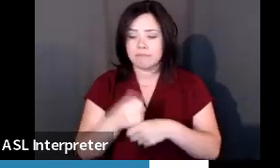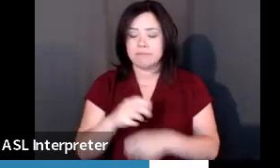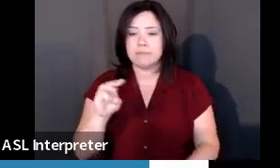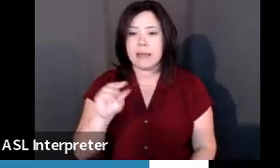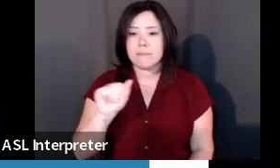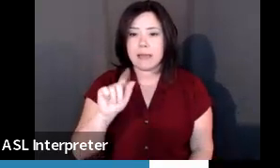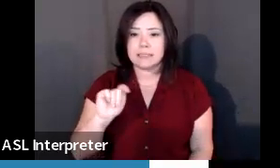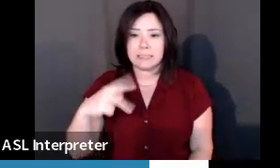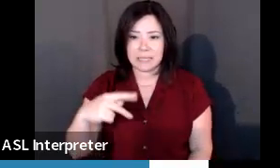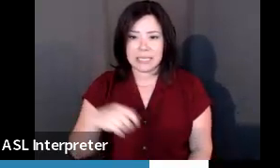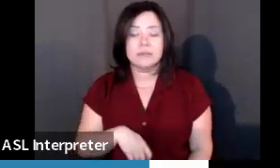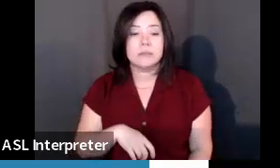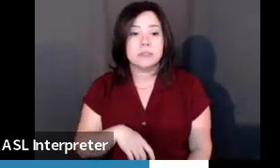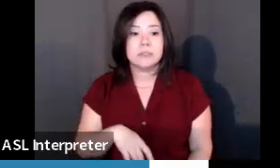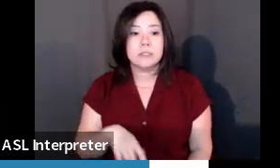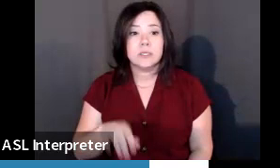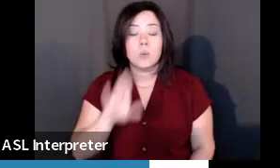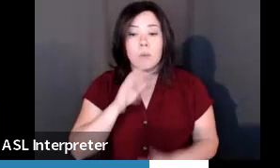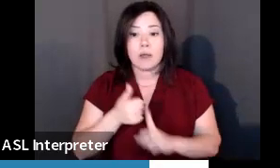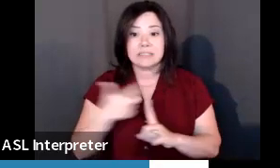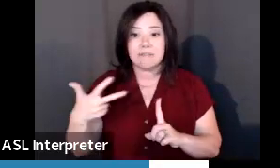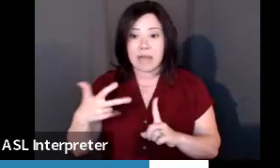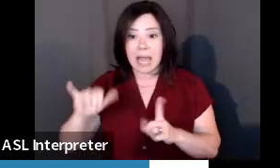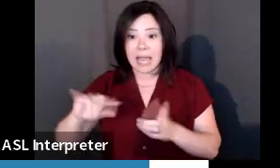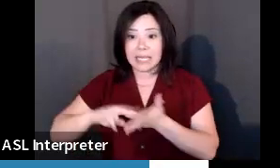We will define assistive technology.